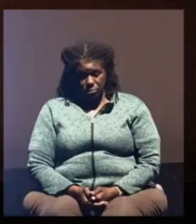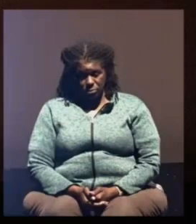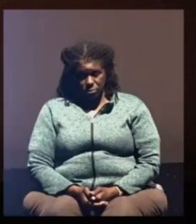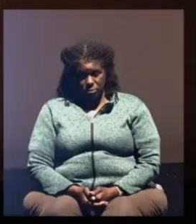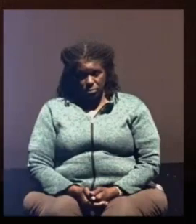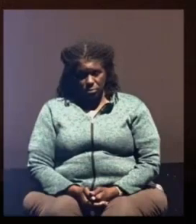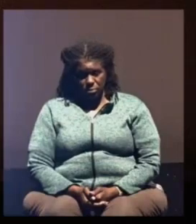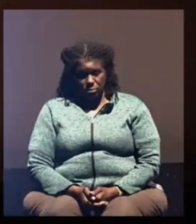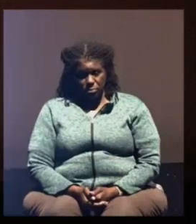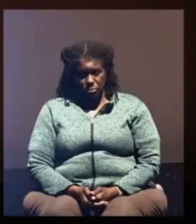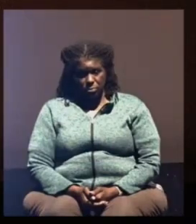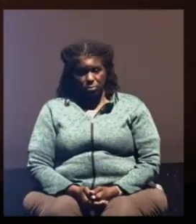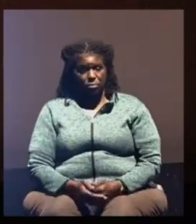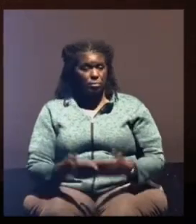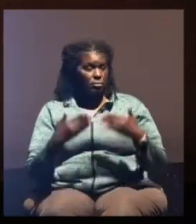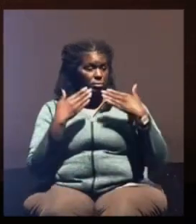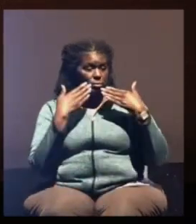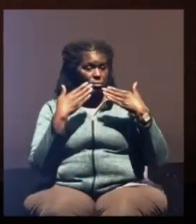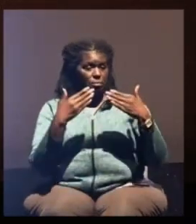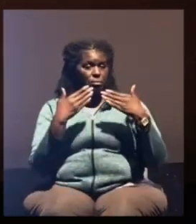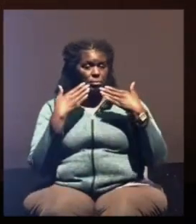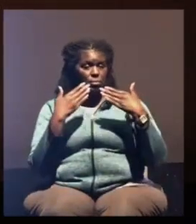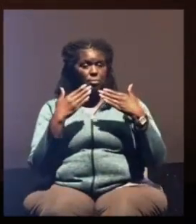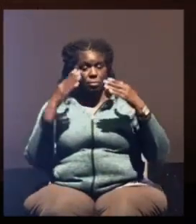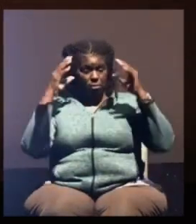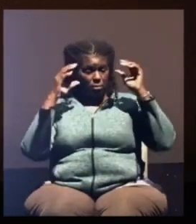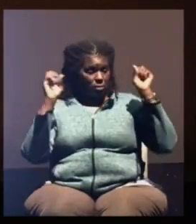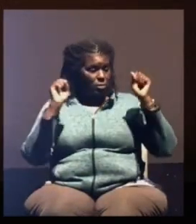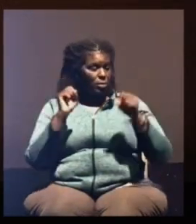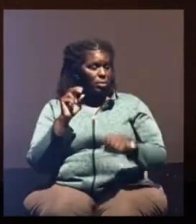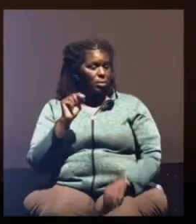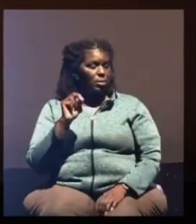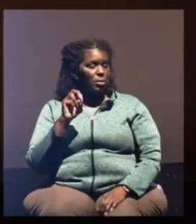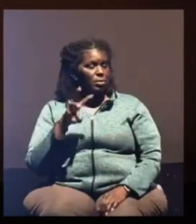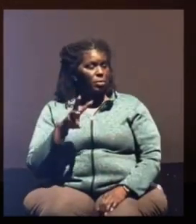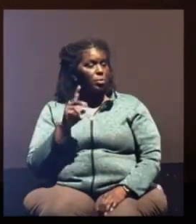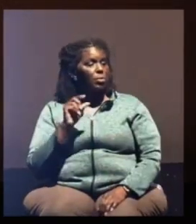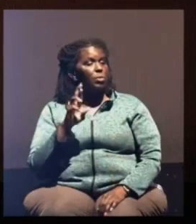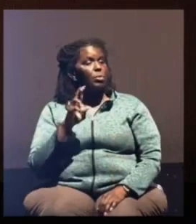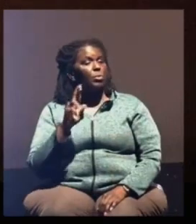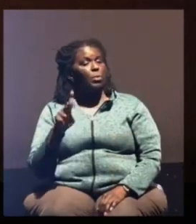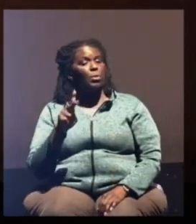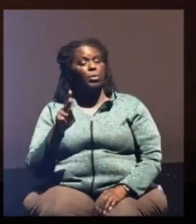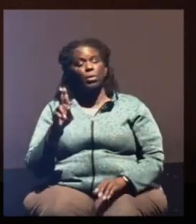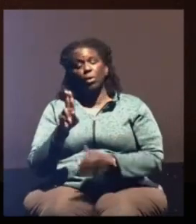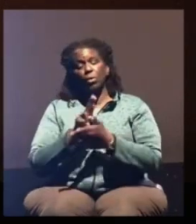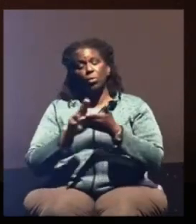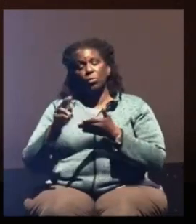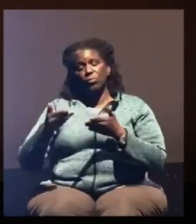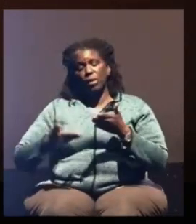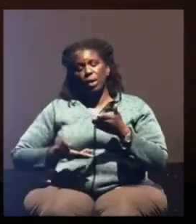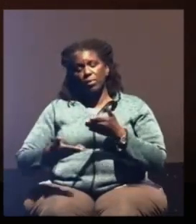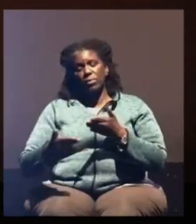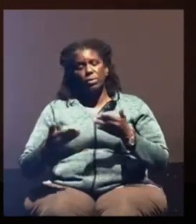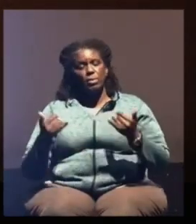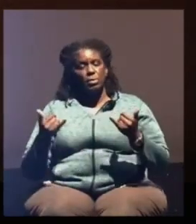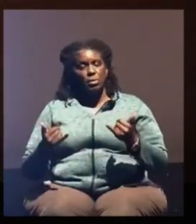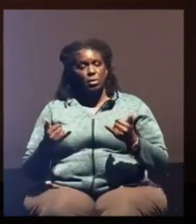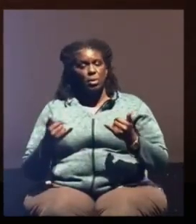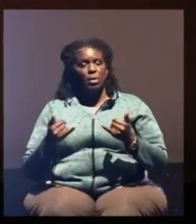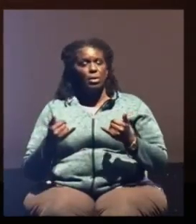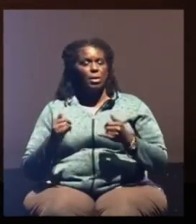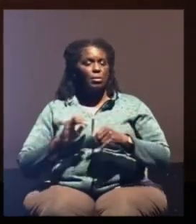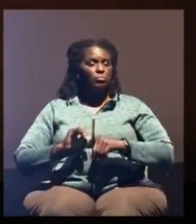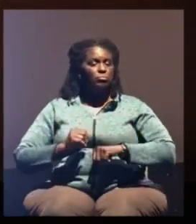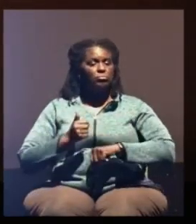First, I want to start by saying thank you to President Newkirk and the university for inviting me today on Inauguration Day. Very excited